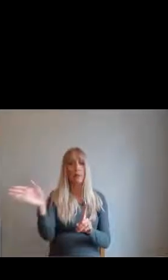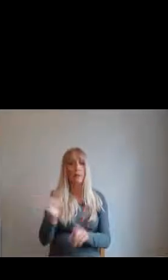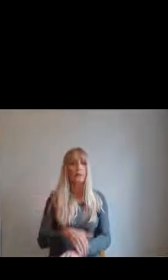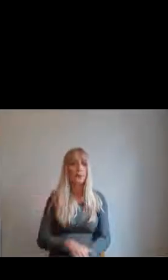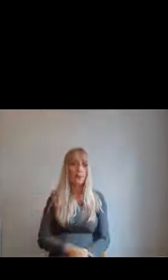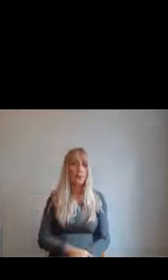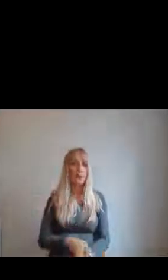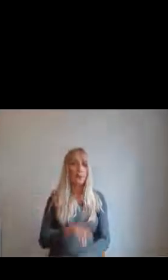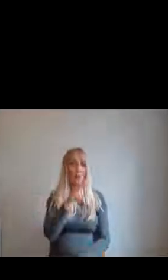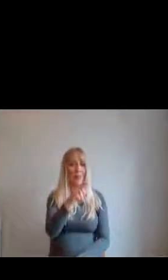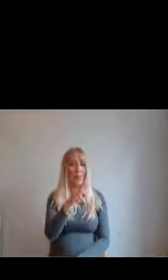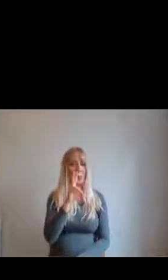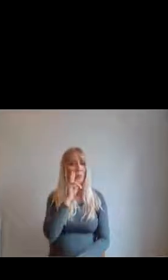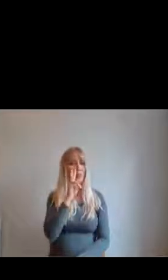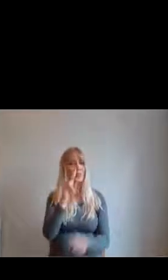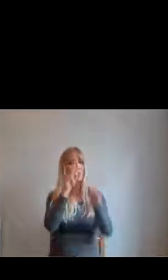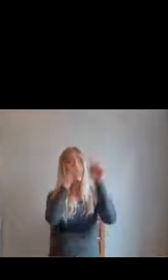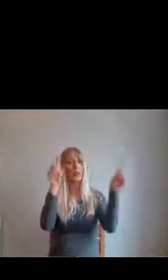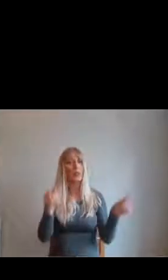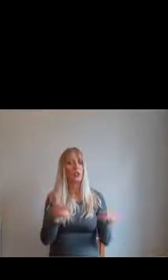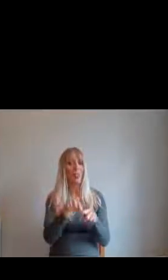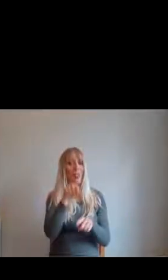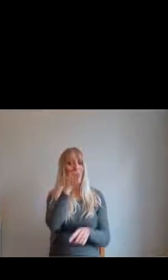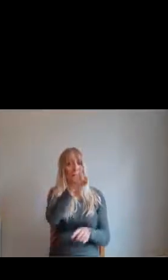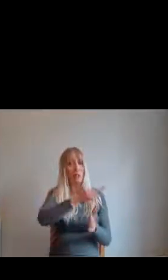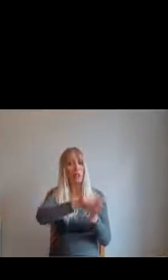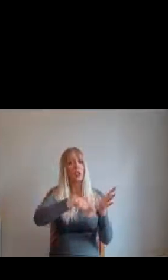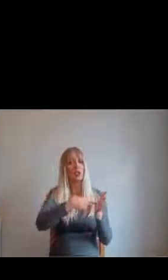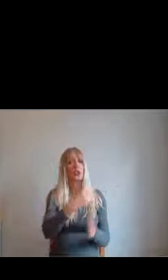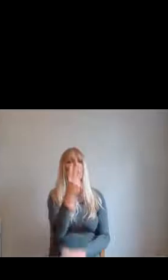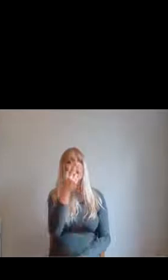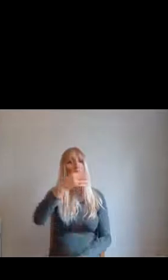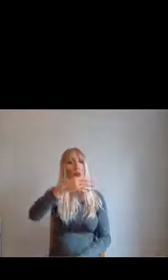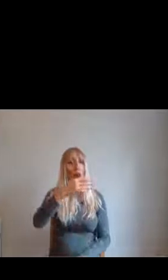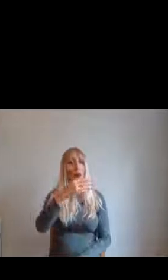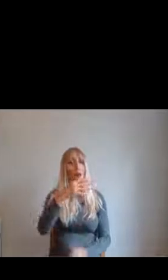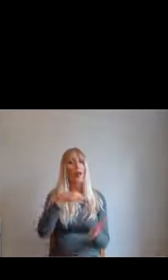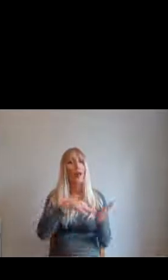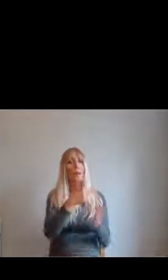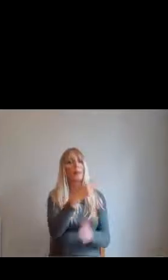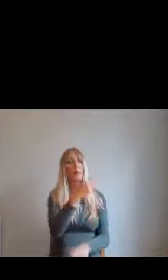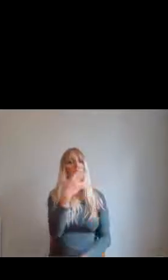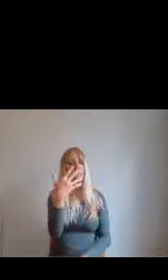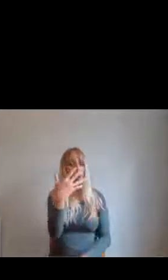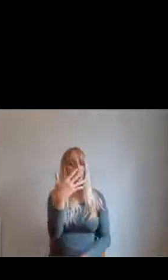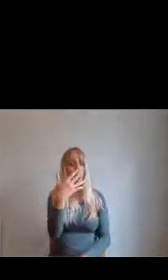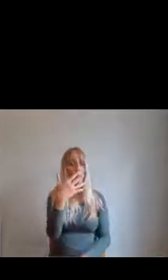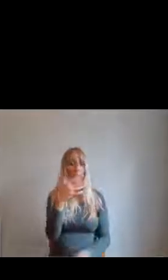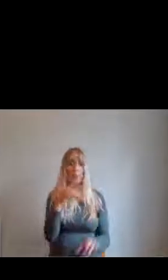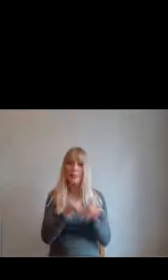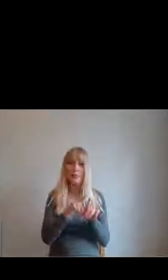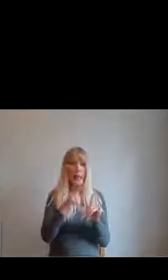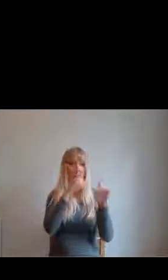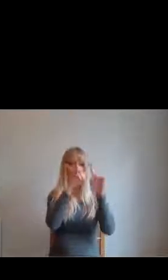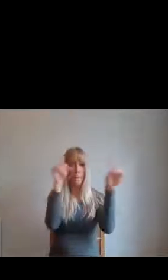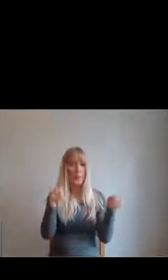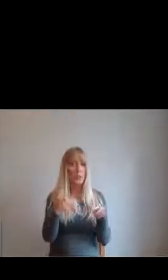So the image on screen right now is junction 29 of the M25 as we presented it at supplementary consultation.